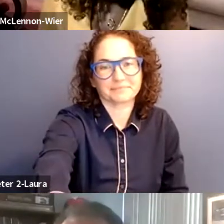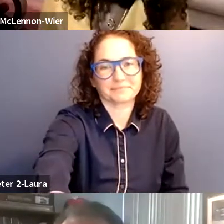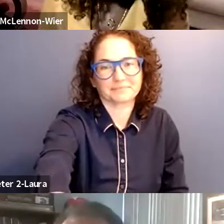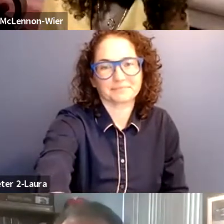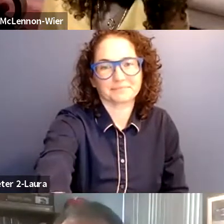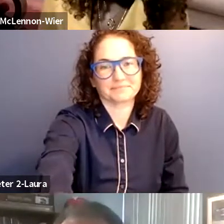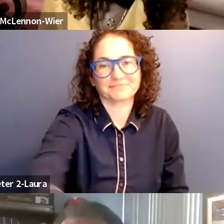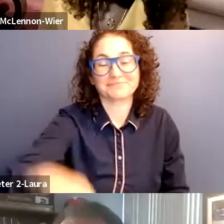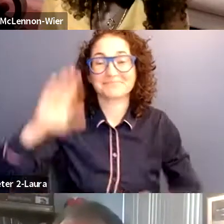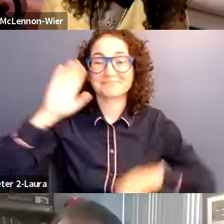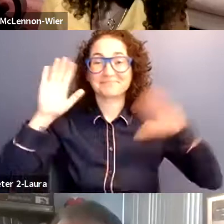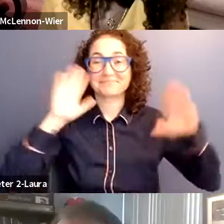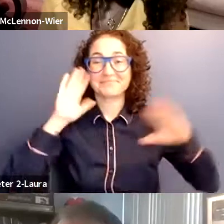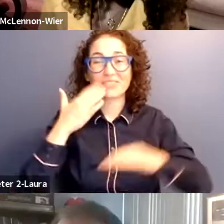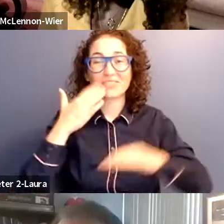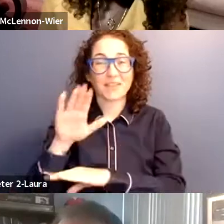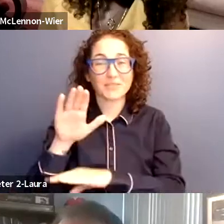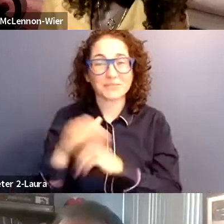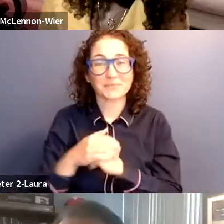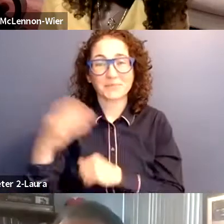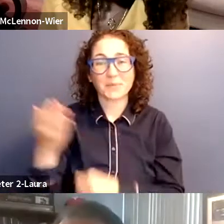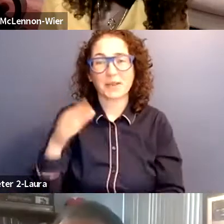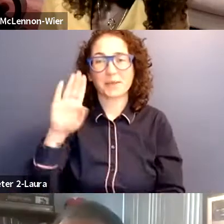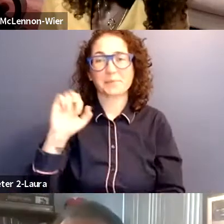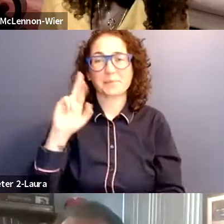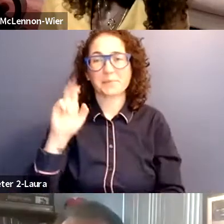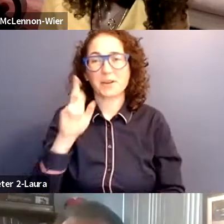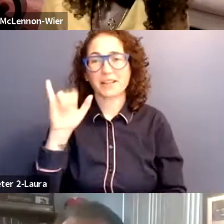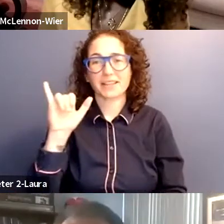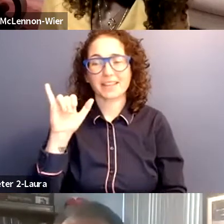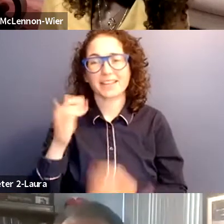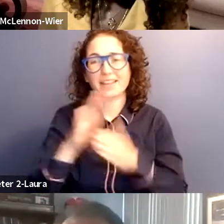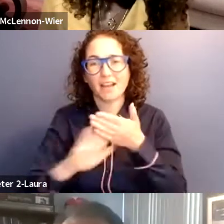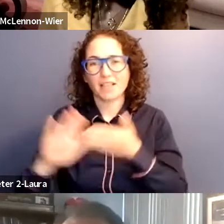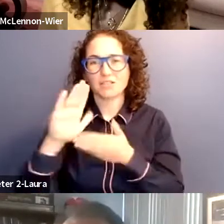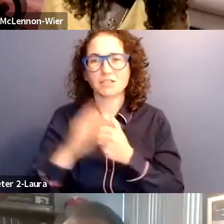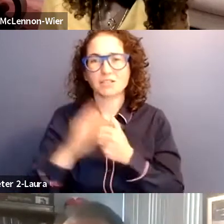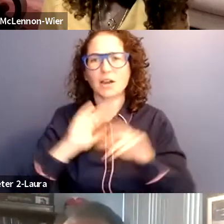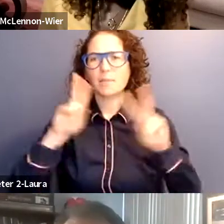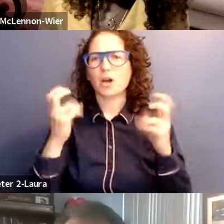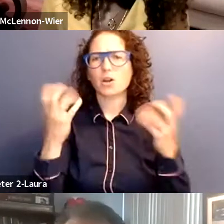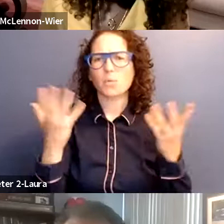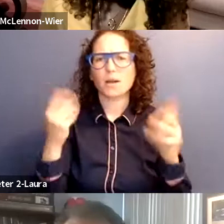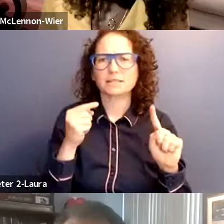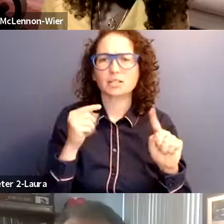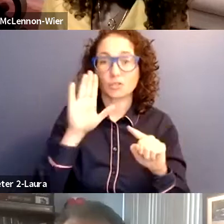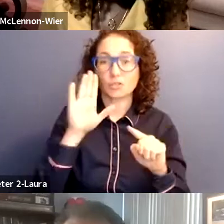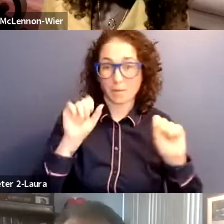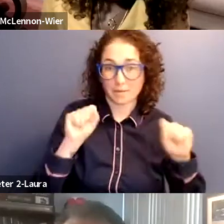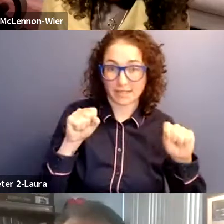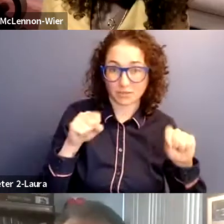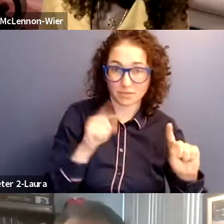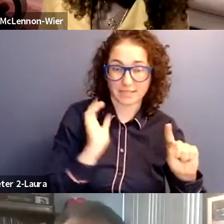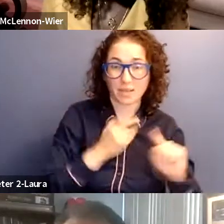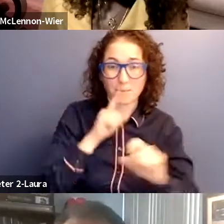Good afternoon. Welcome to Berkeley College. Our motto is that your potential is our promise.